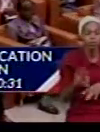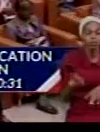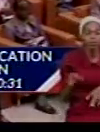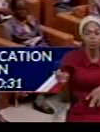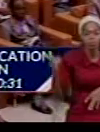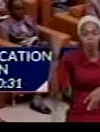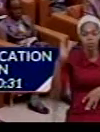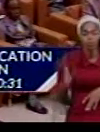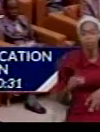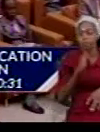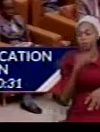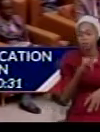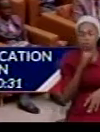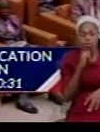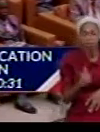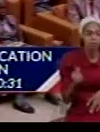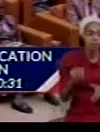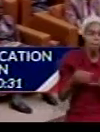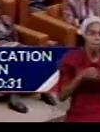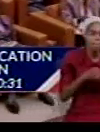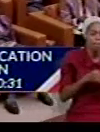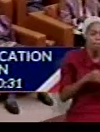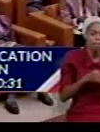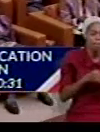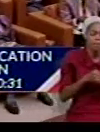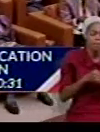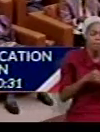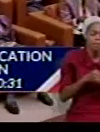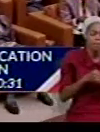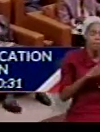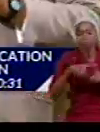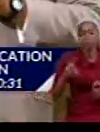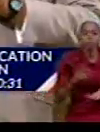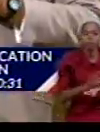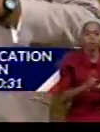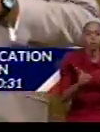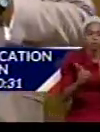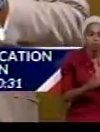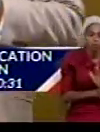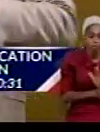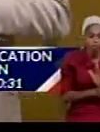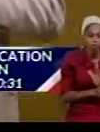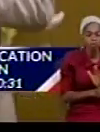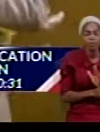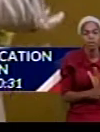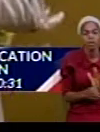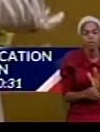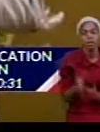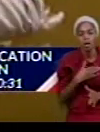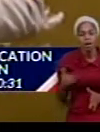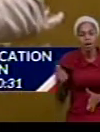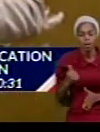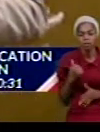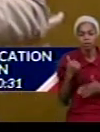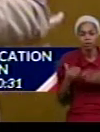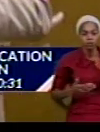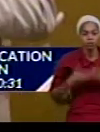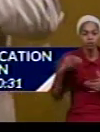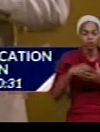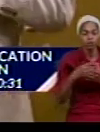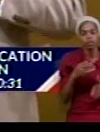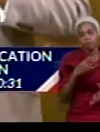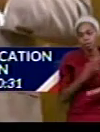but righteousness and peace and joy in the Holy Ghost. But we must be